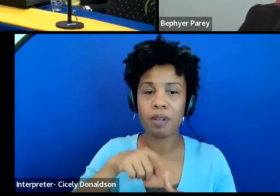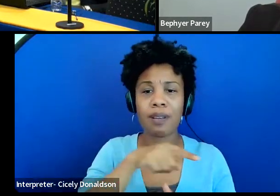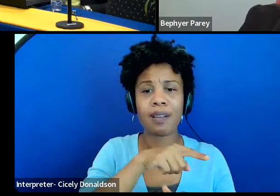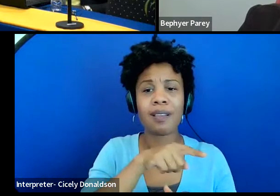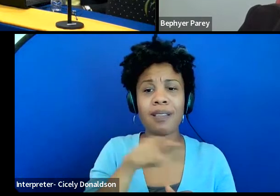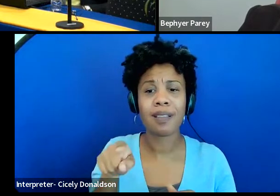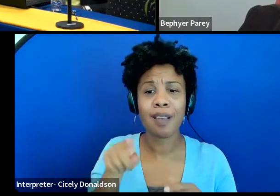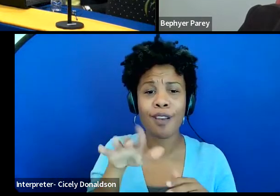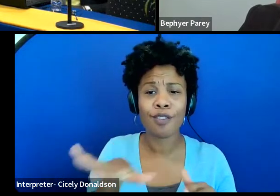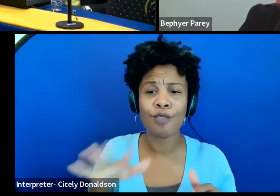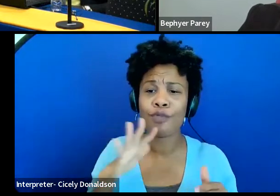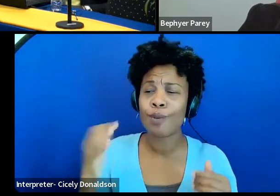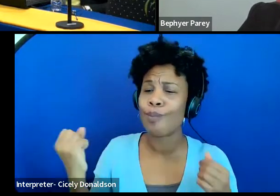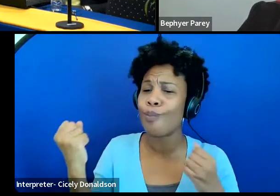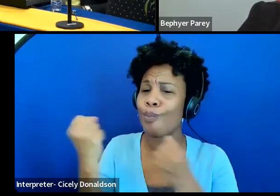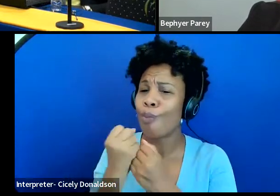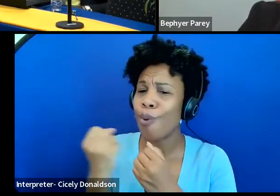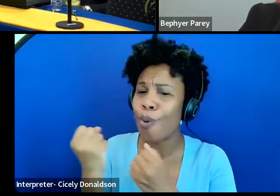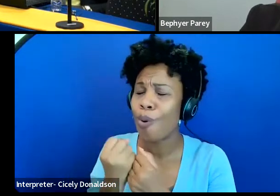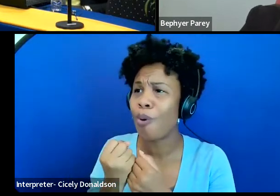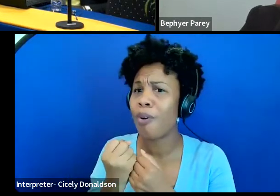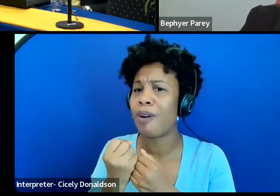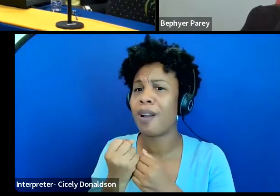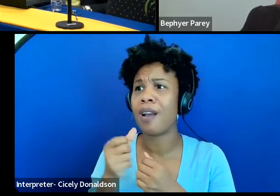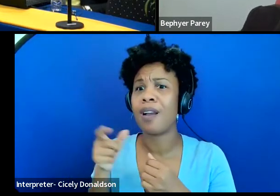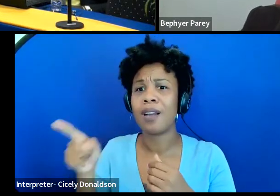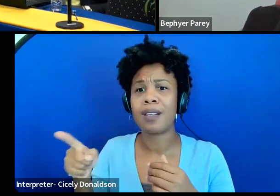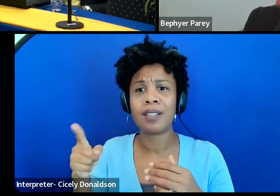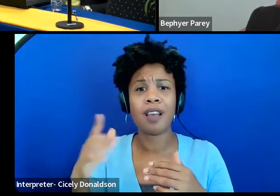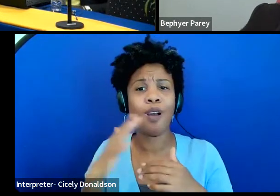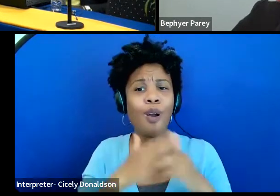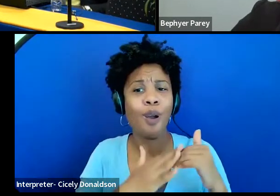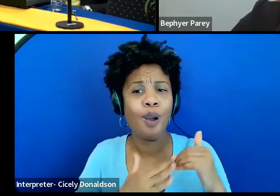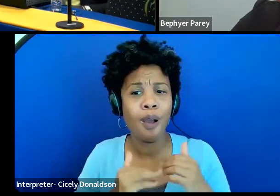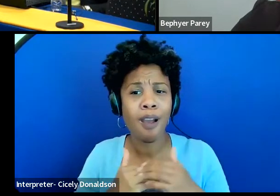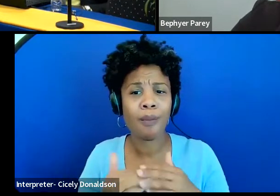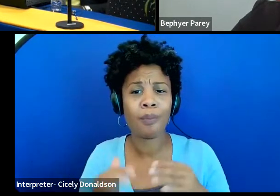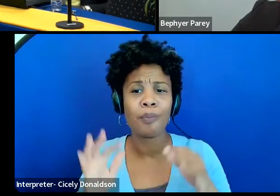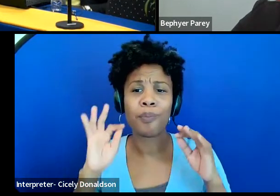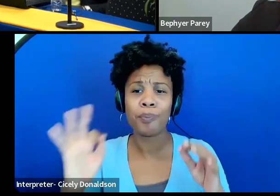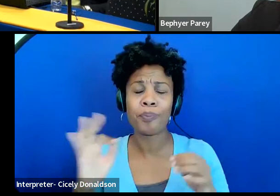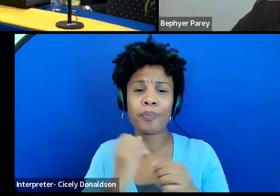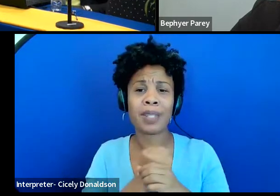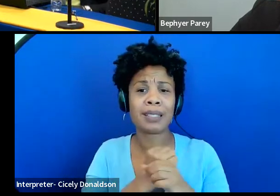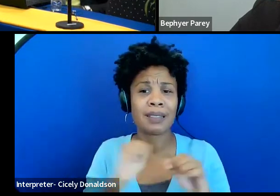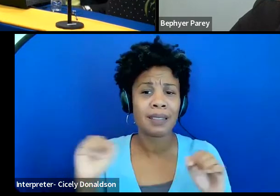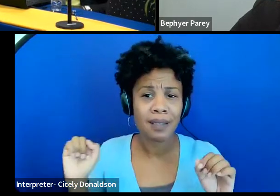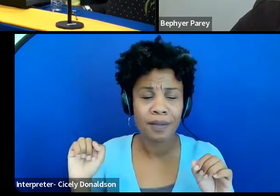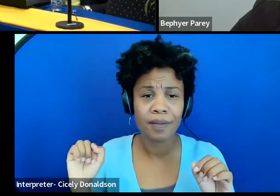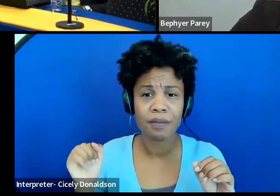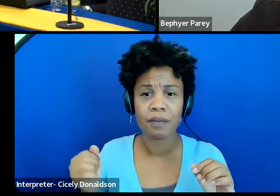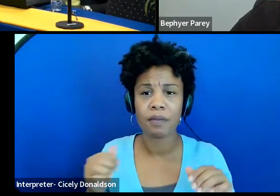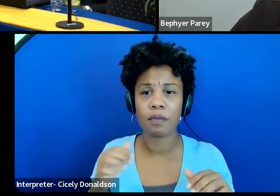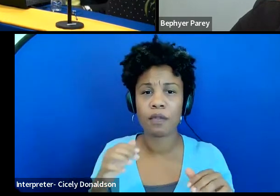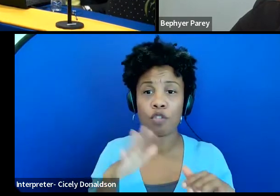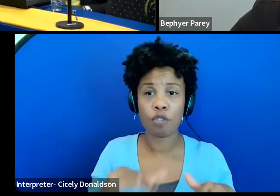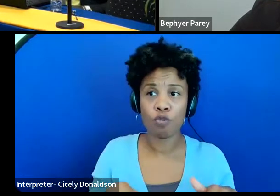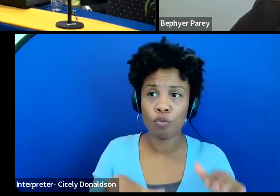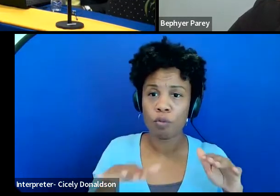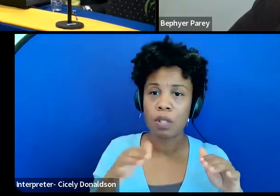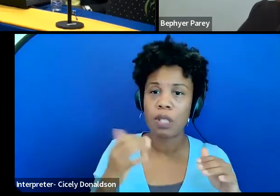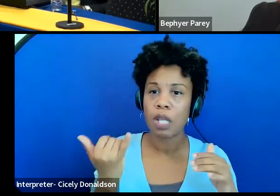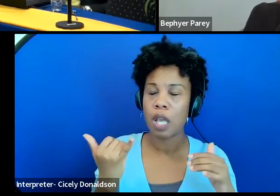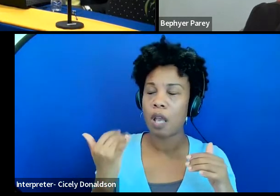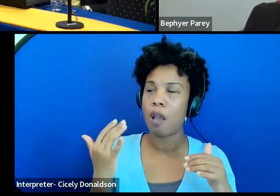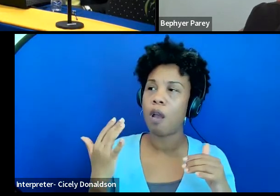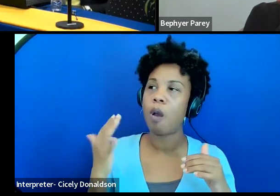supportive. It could not be a better space for her at this time. The children have grown, they have realized how to